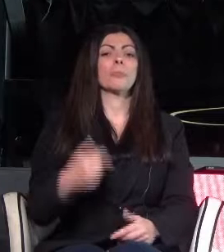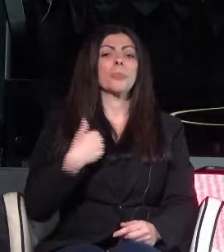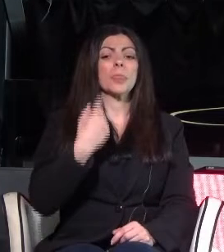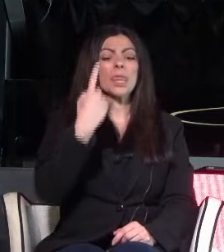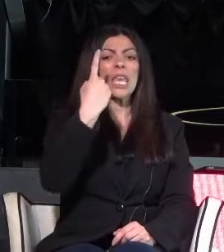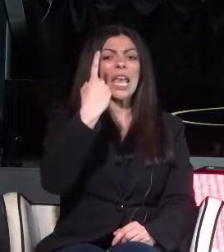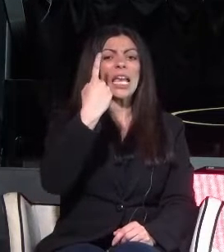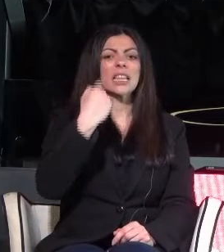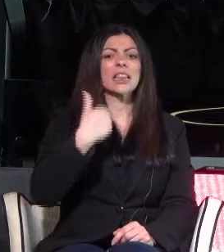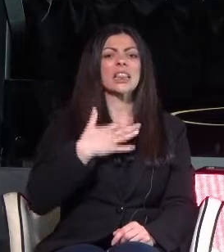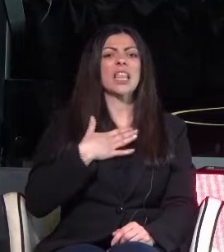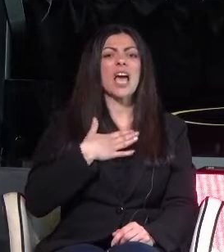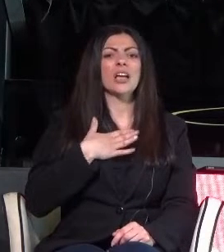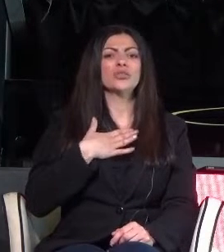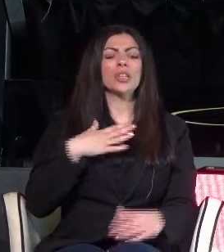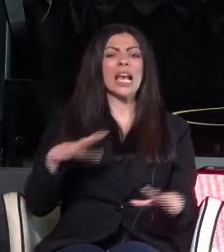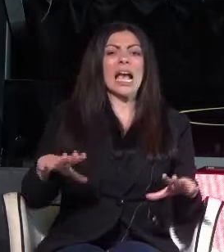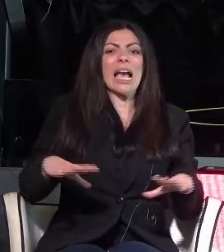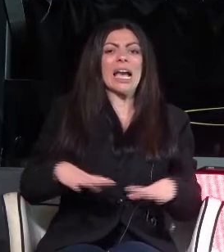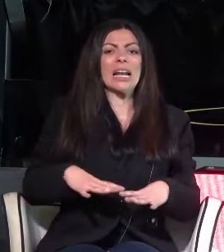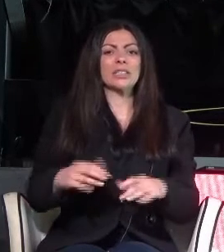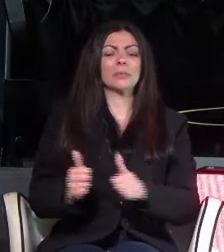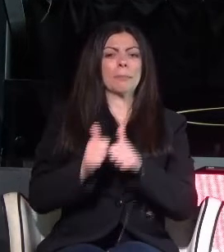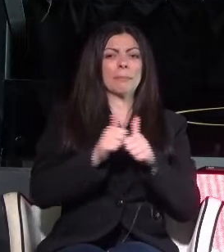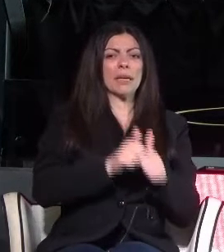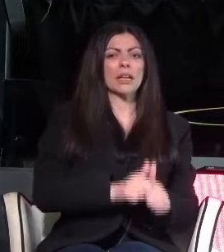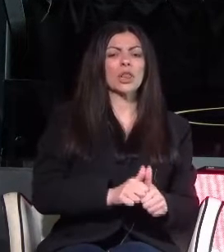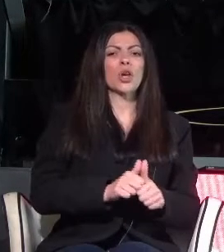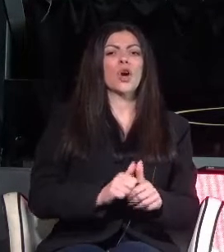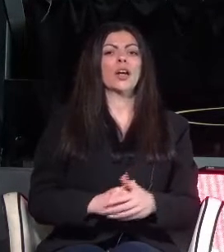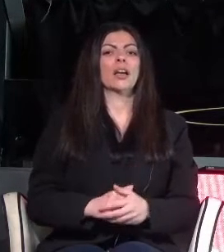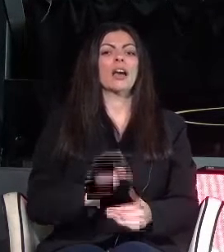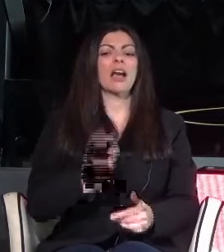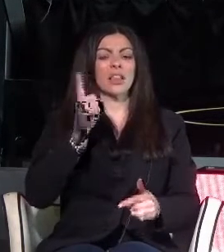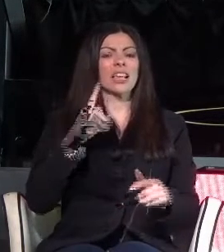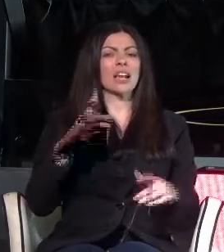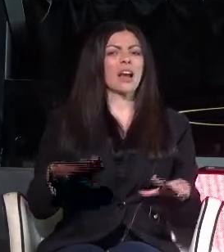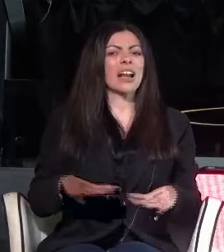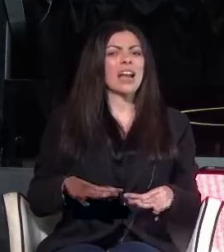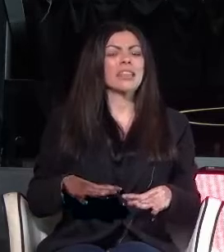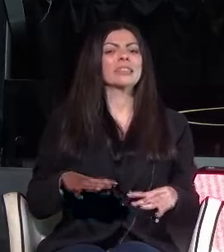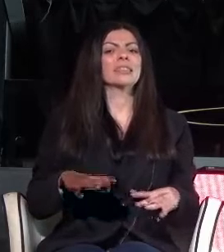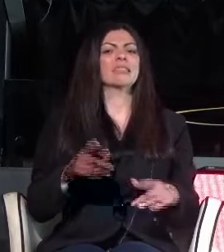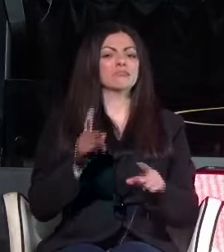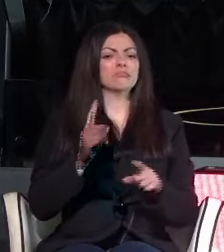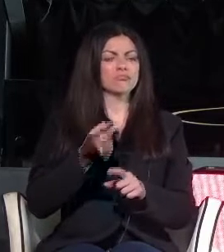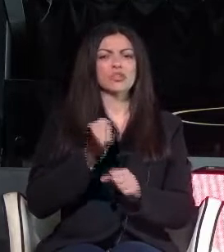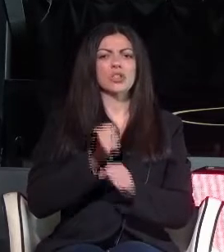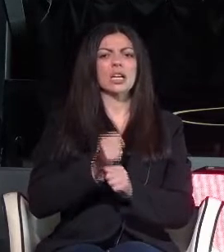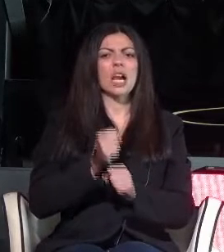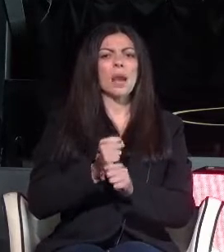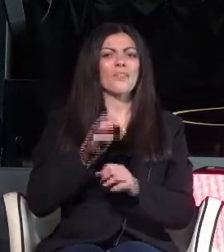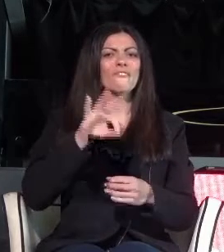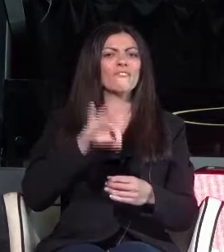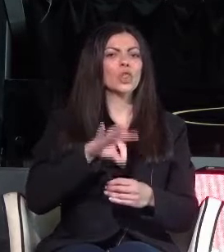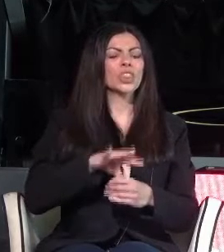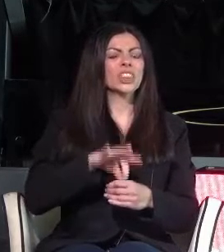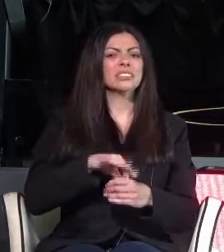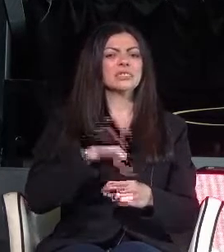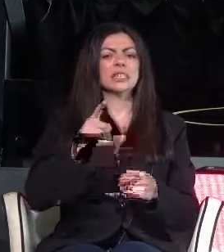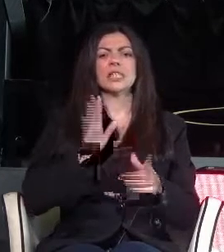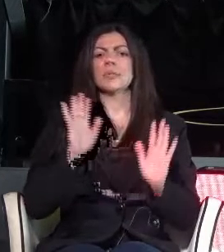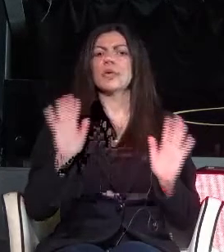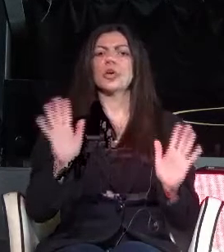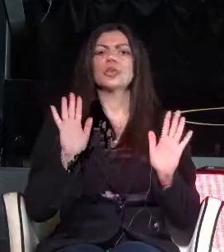people dying, but they're dying not only from the war itself, they're dying from hunger, because and from cold, because